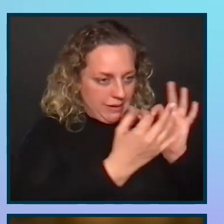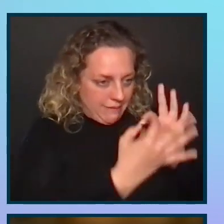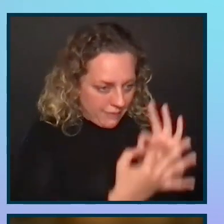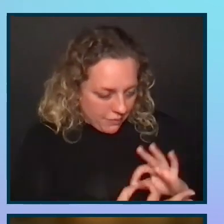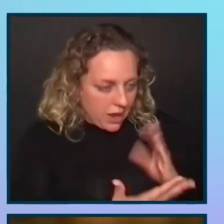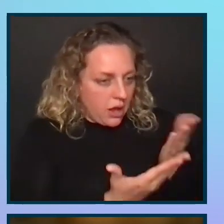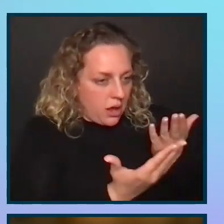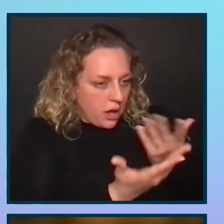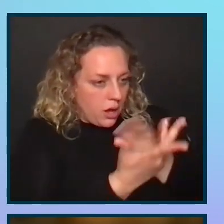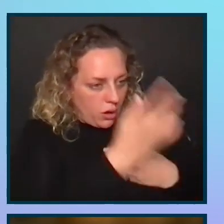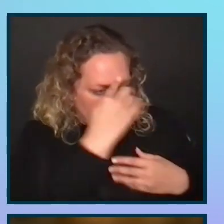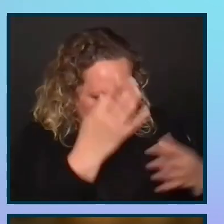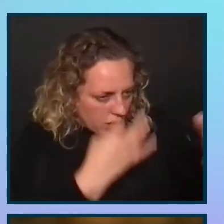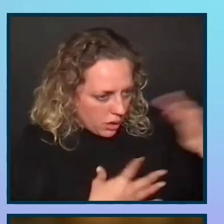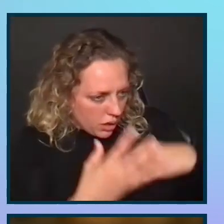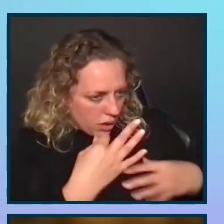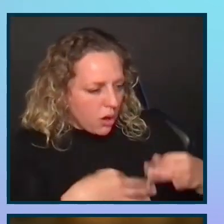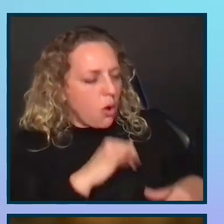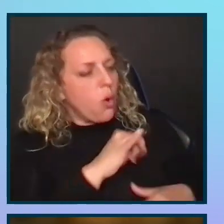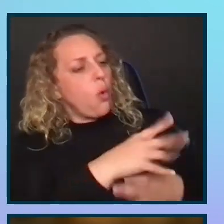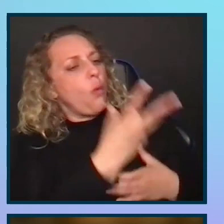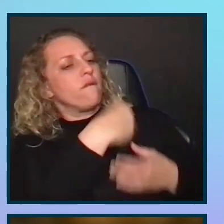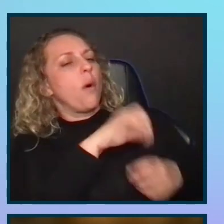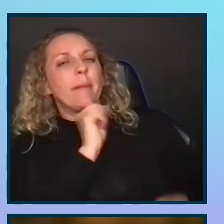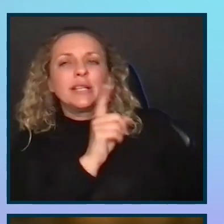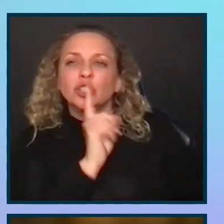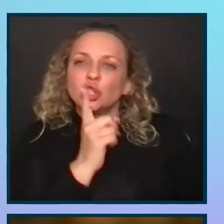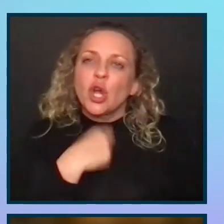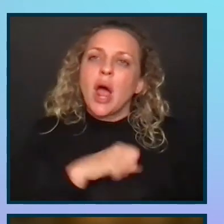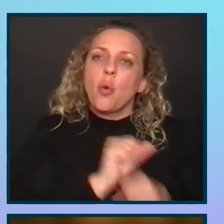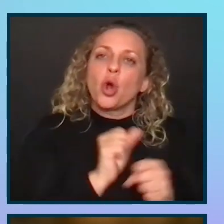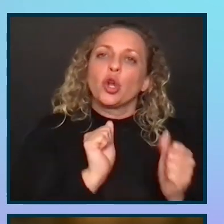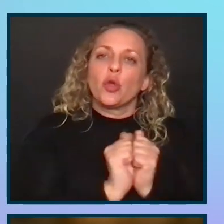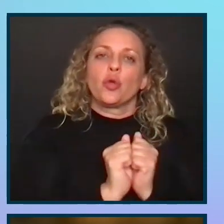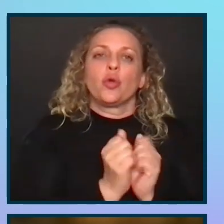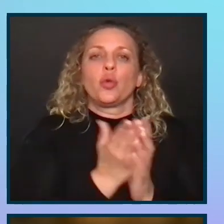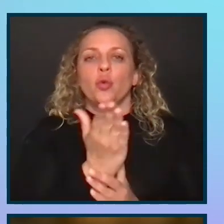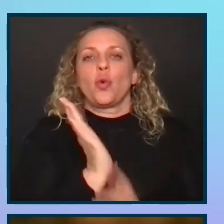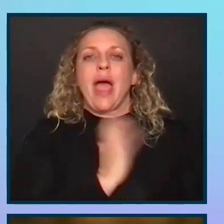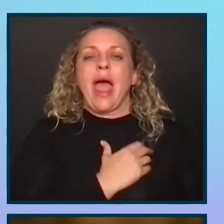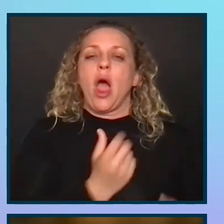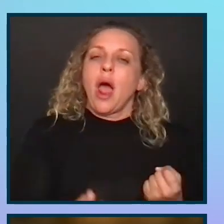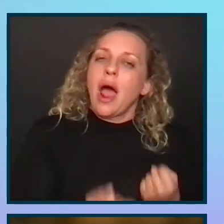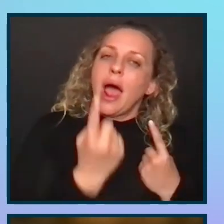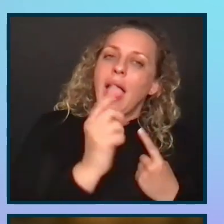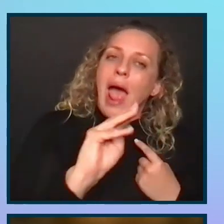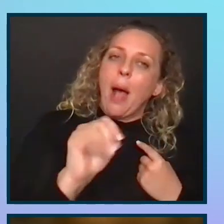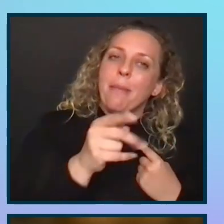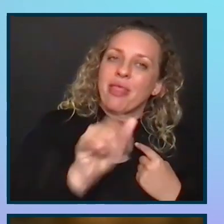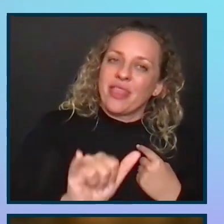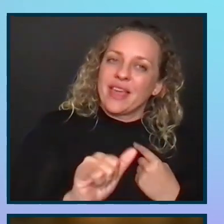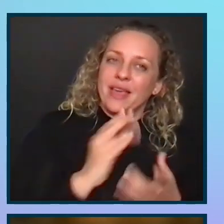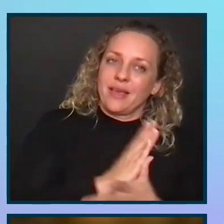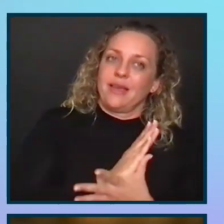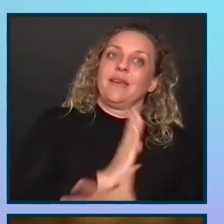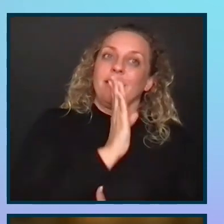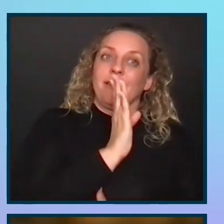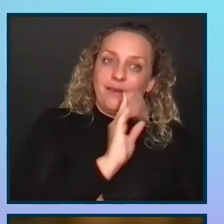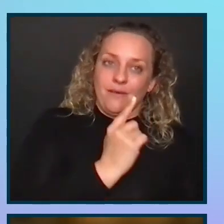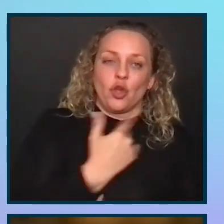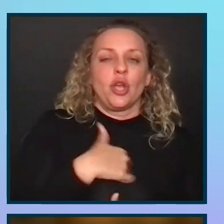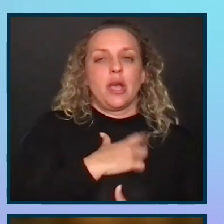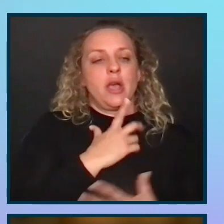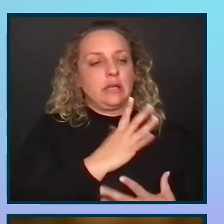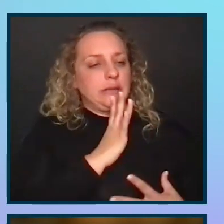getting feedback and making sure they're involved and working through our empathy pillar to bring them in and have them speak to us and demo for us.